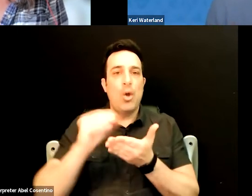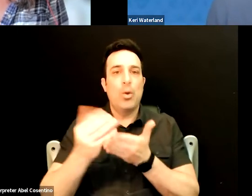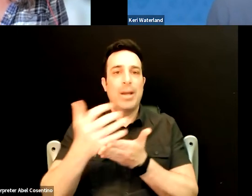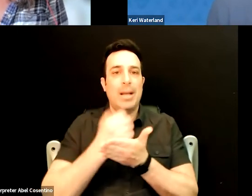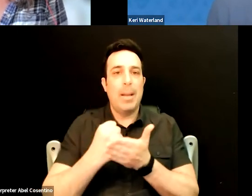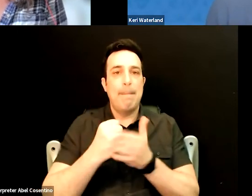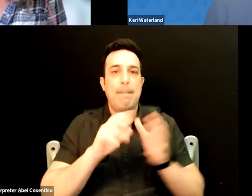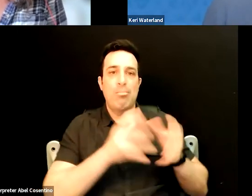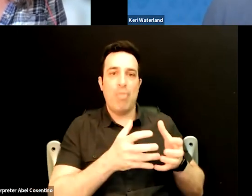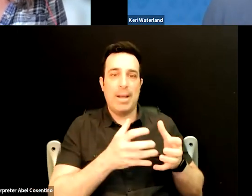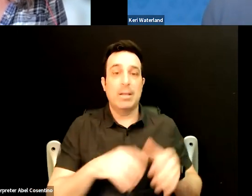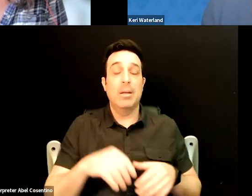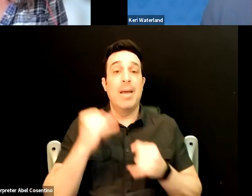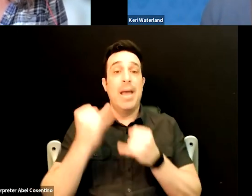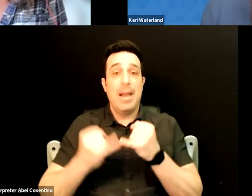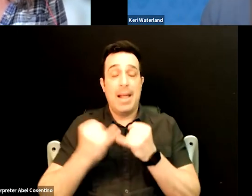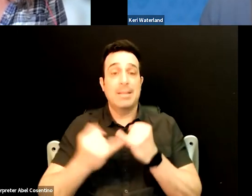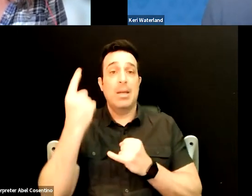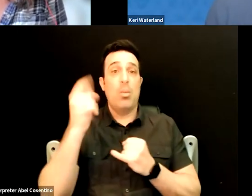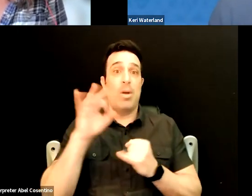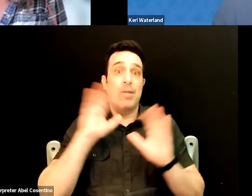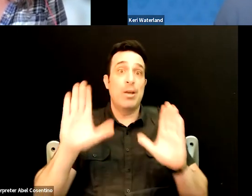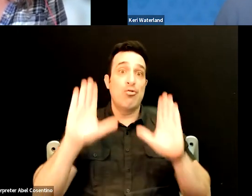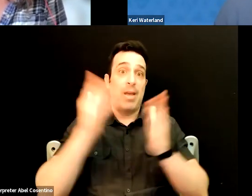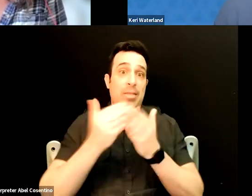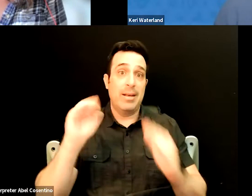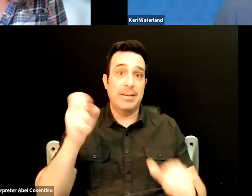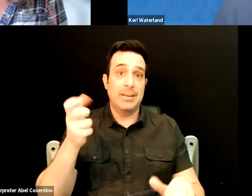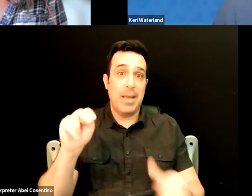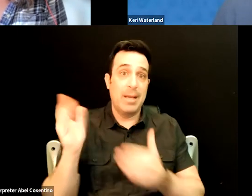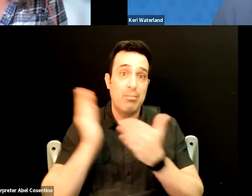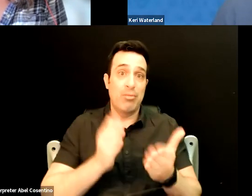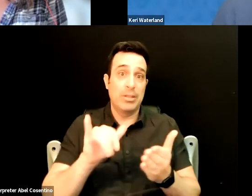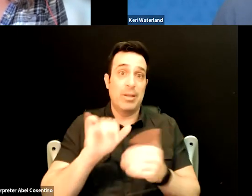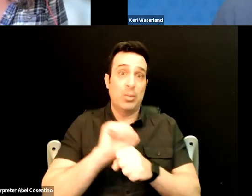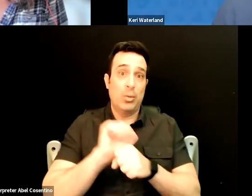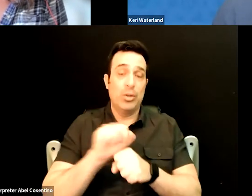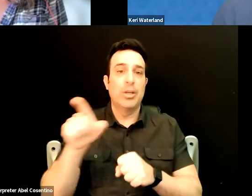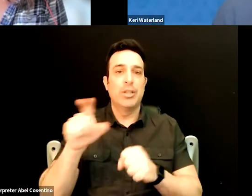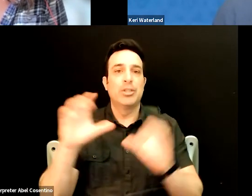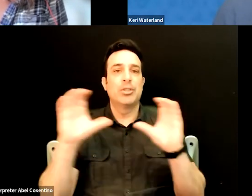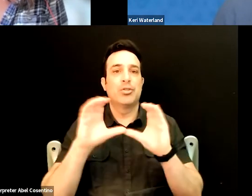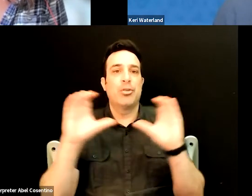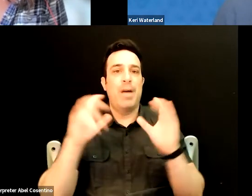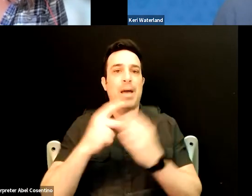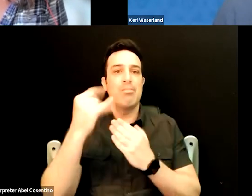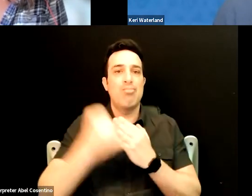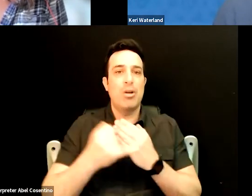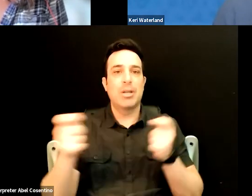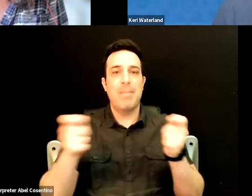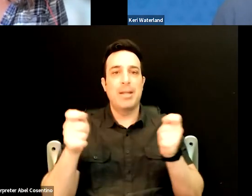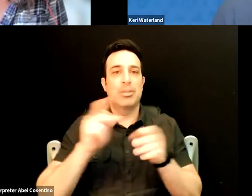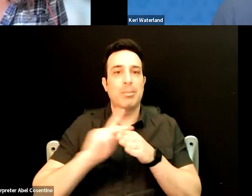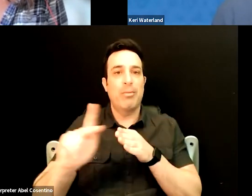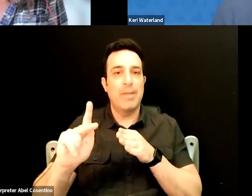bracket. And lastly, one of the really great things that Megan brings to this work is that she is a certified project management